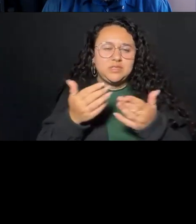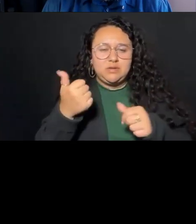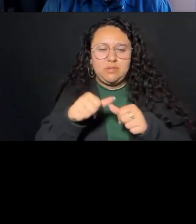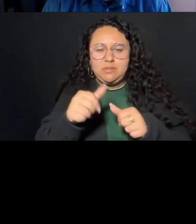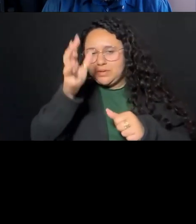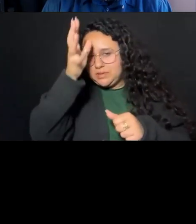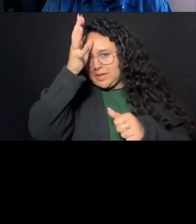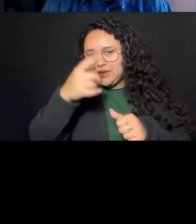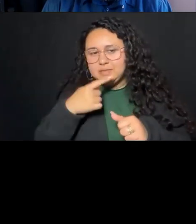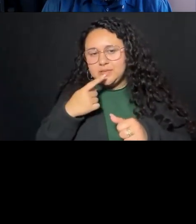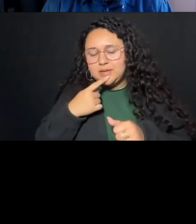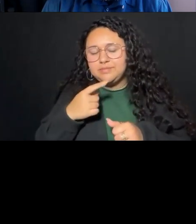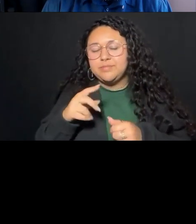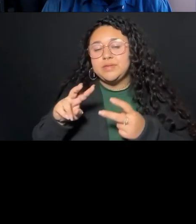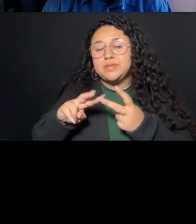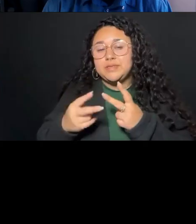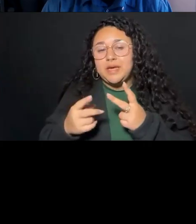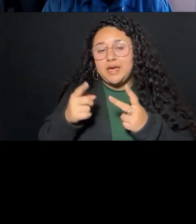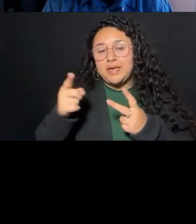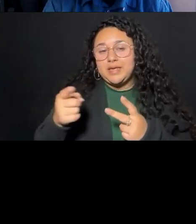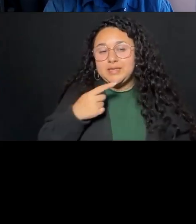then two, he said,